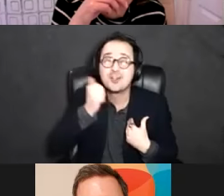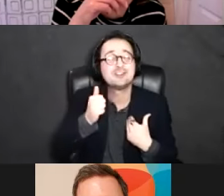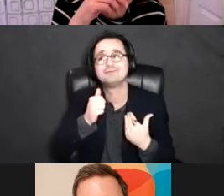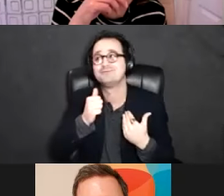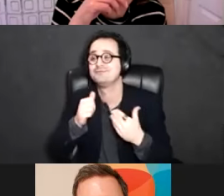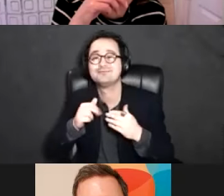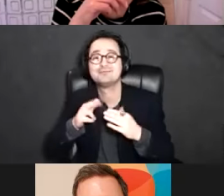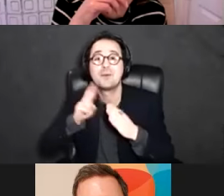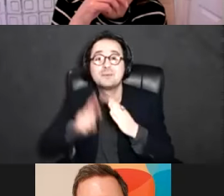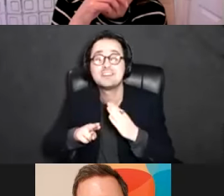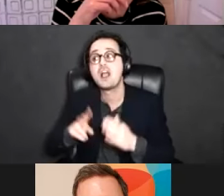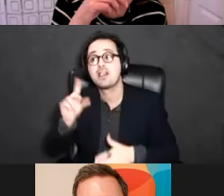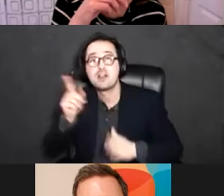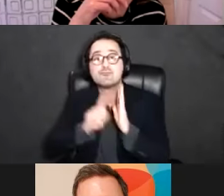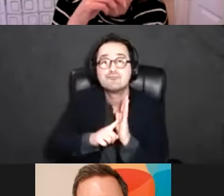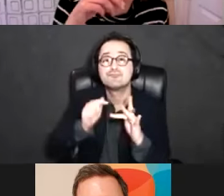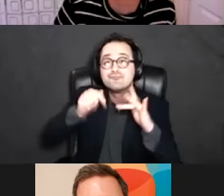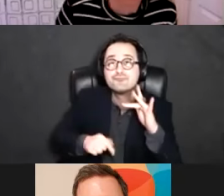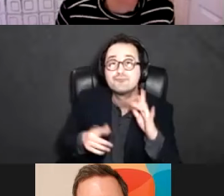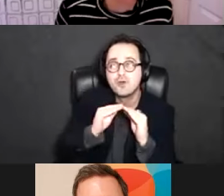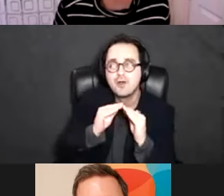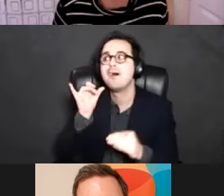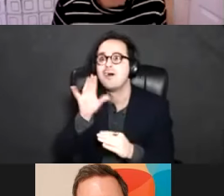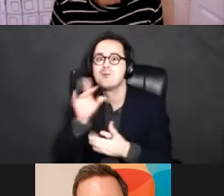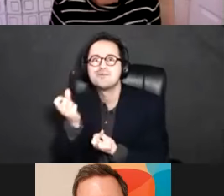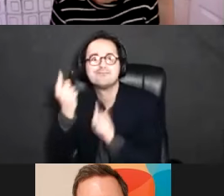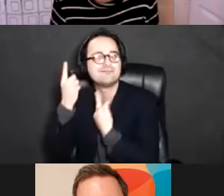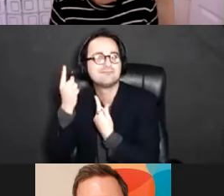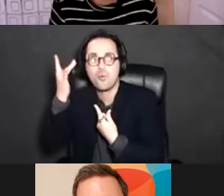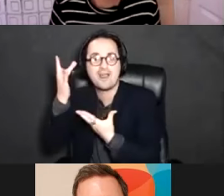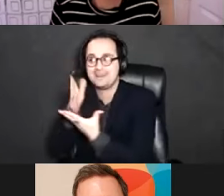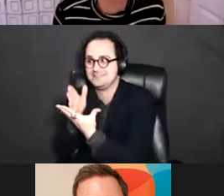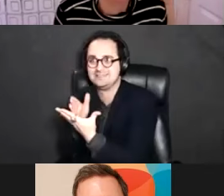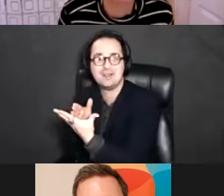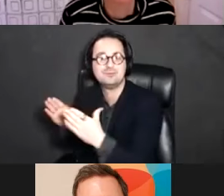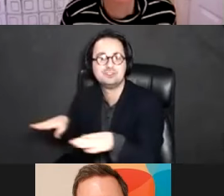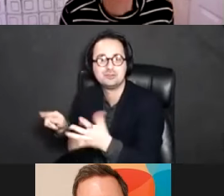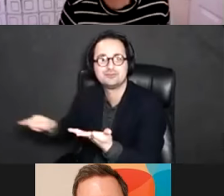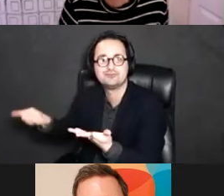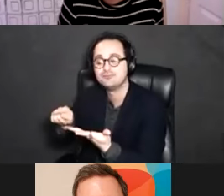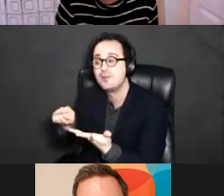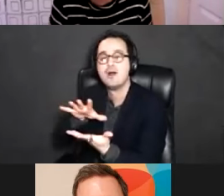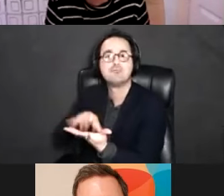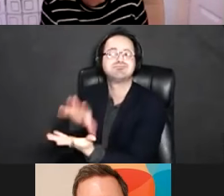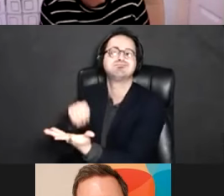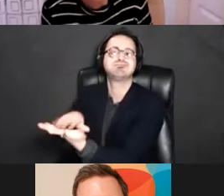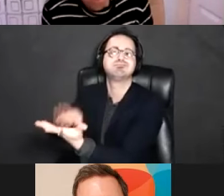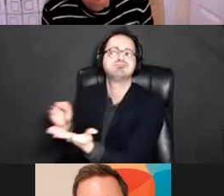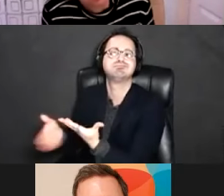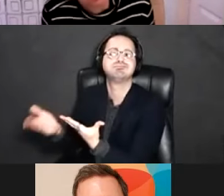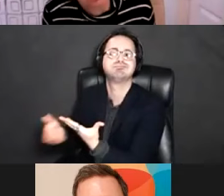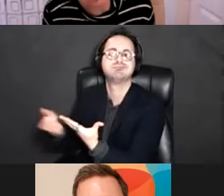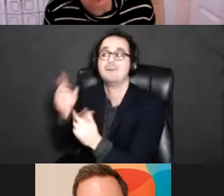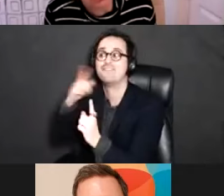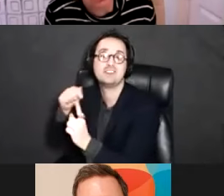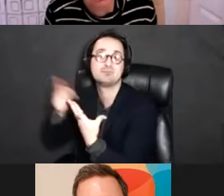into the modeling, we'll be able to better understand why some children learn so much easier in one program than another,